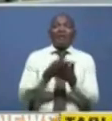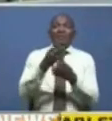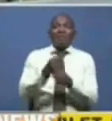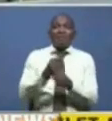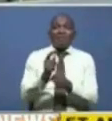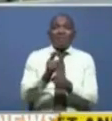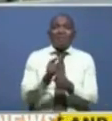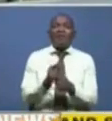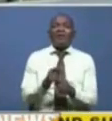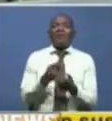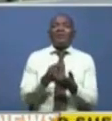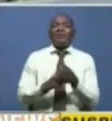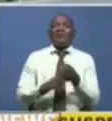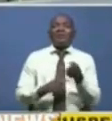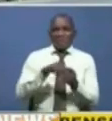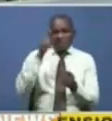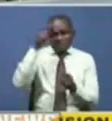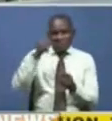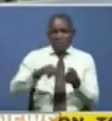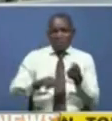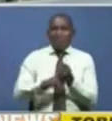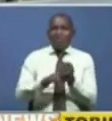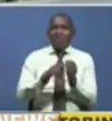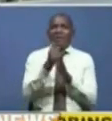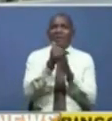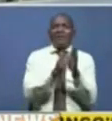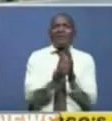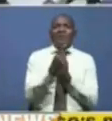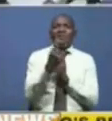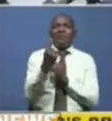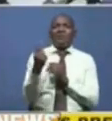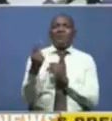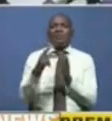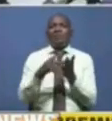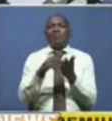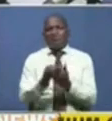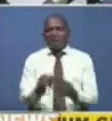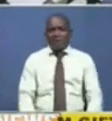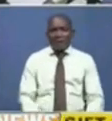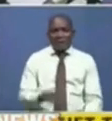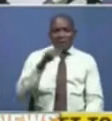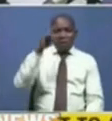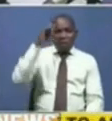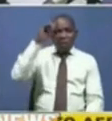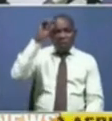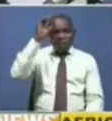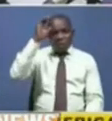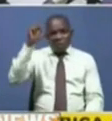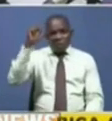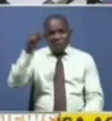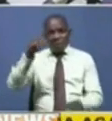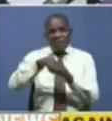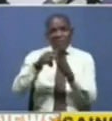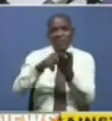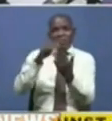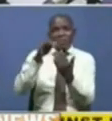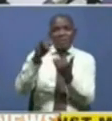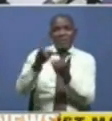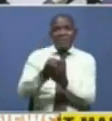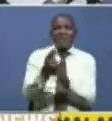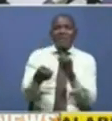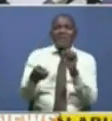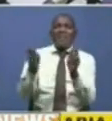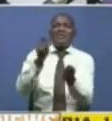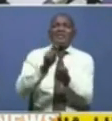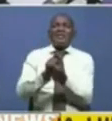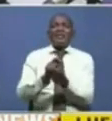be absorbed by government's Agenda 111. The concepts underlining this project will, one, change the face